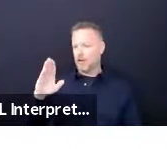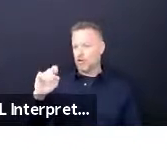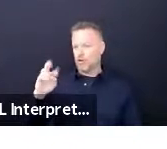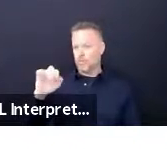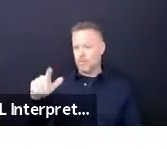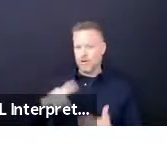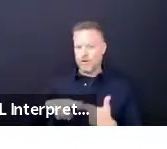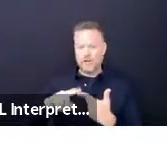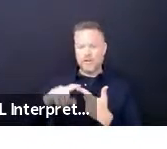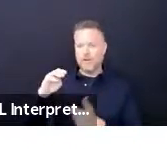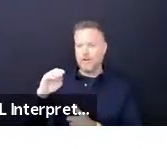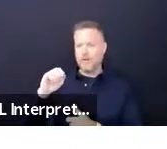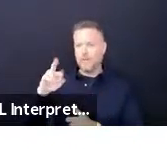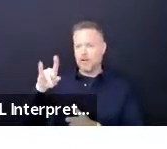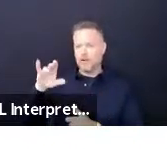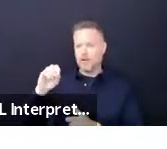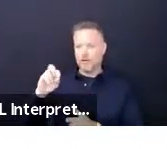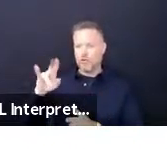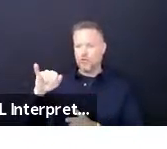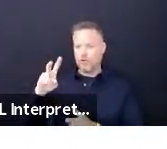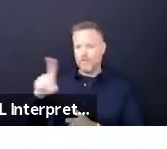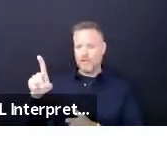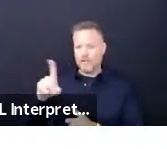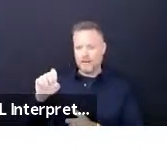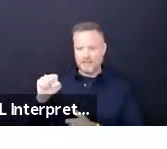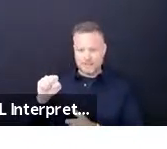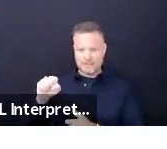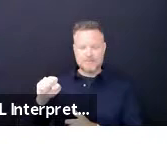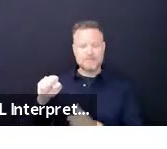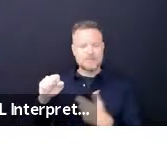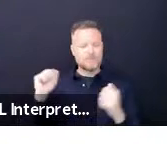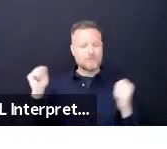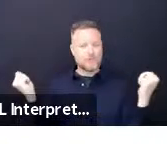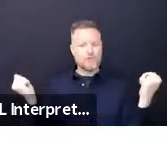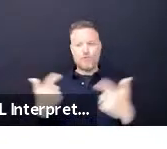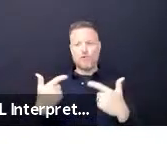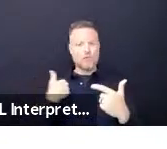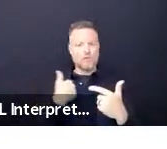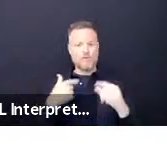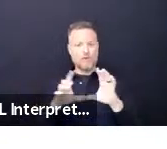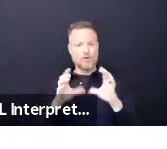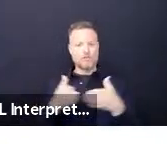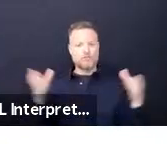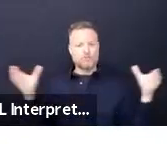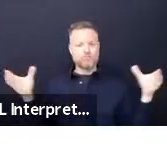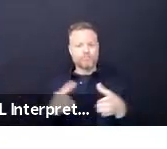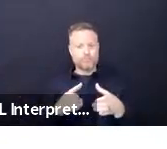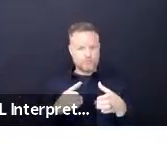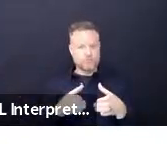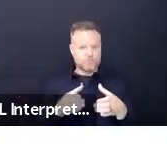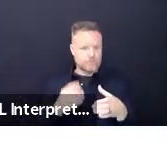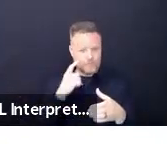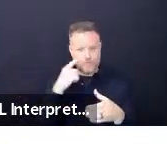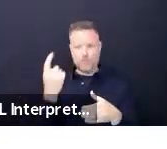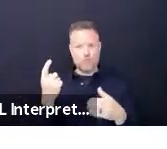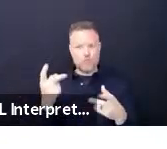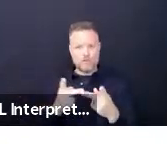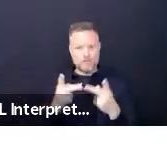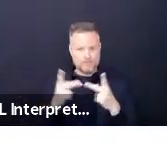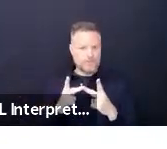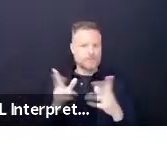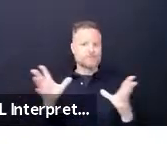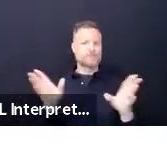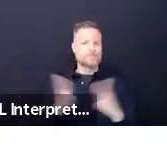Mariana Ramirez from Juntos, and it brought together all of our groups to discuss that one particular death. So I wanted